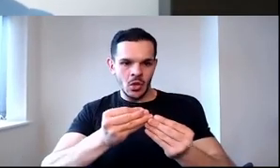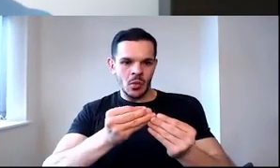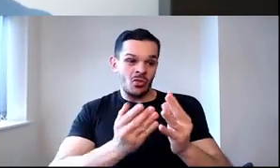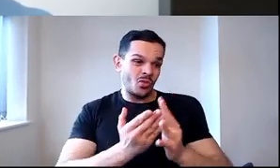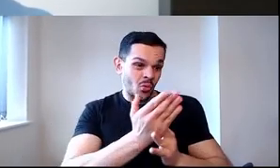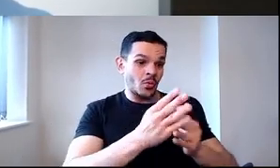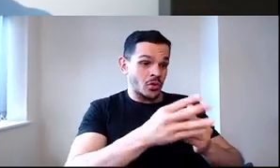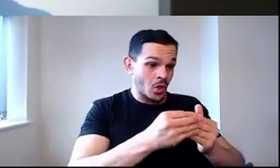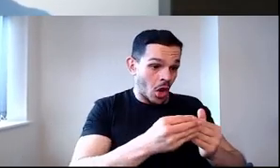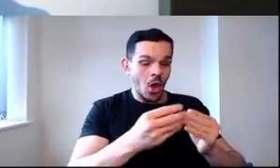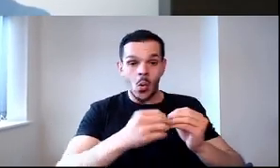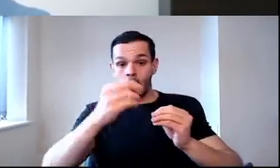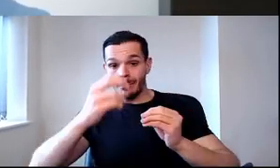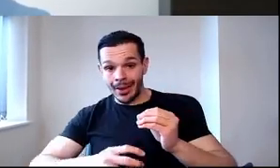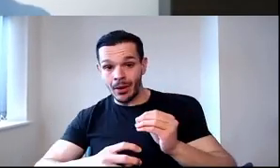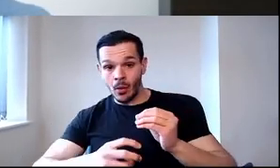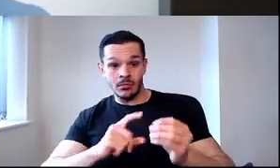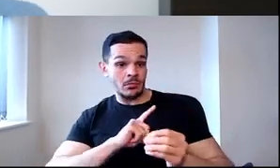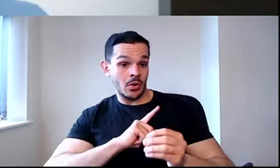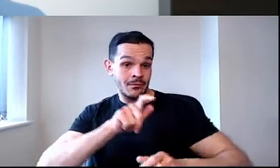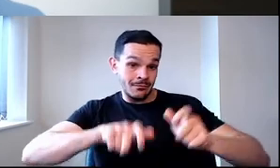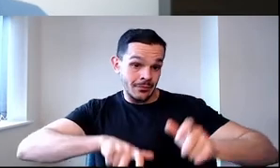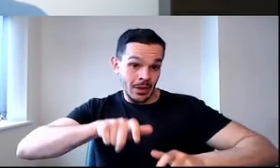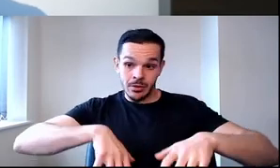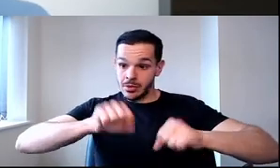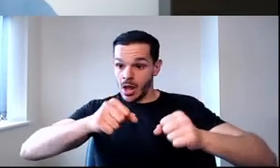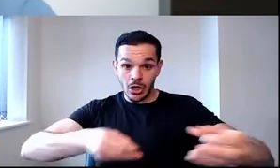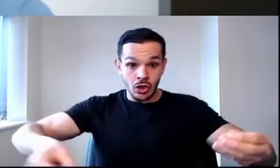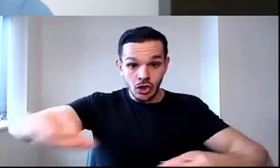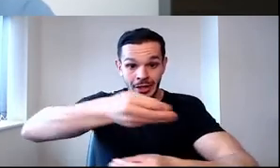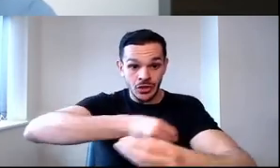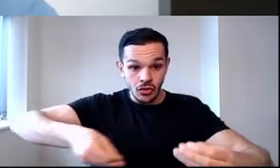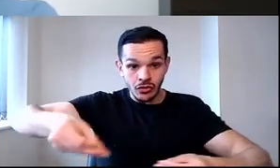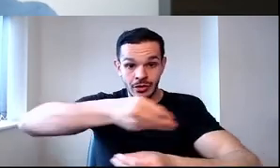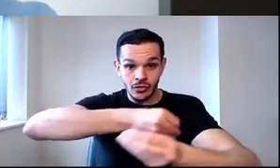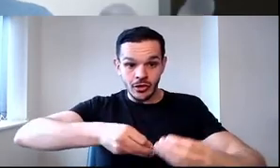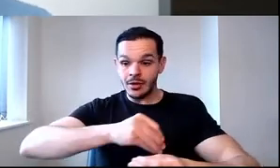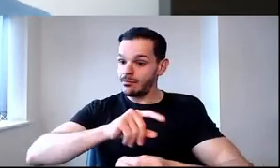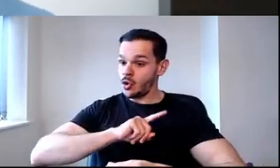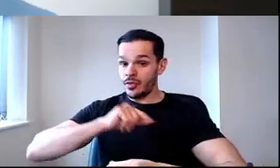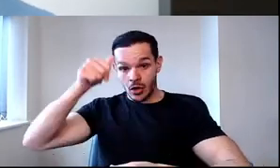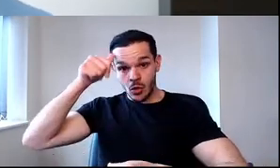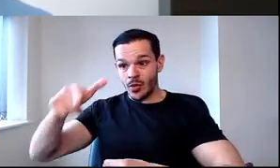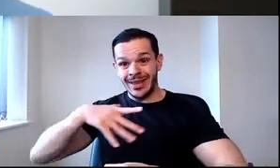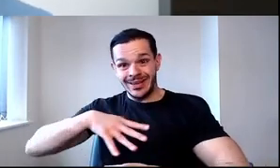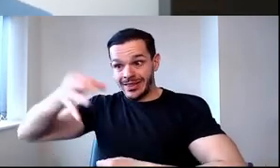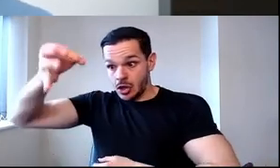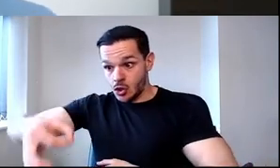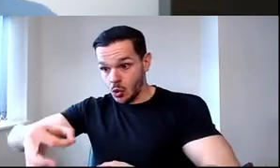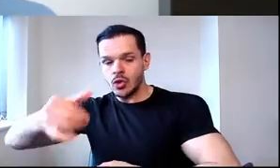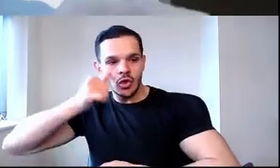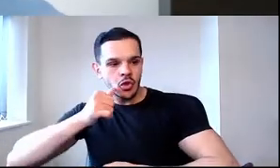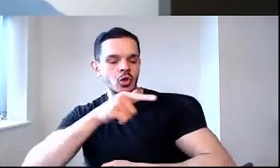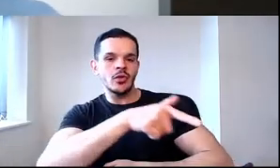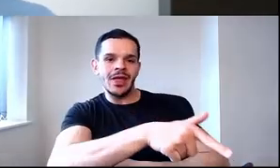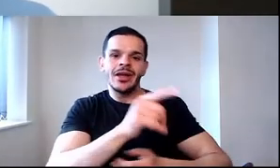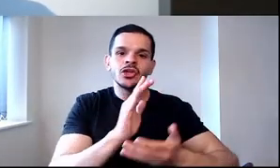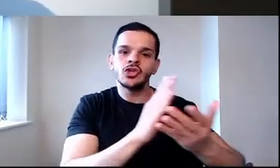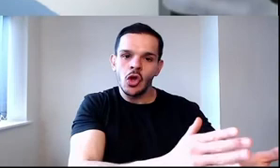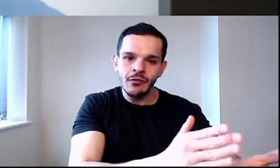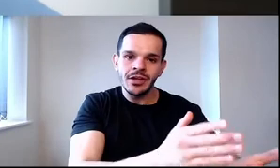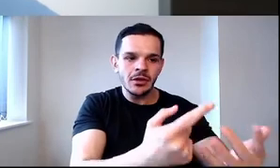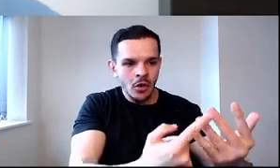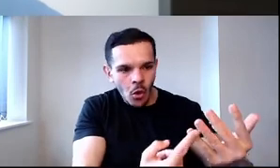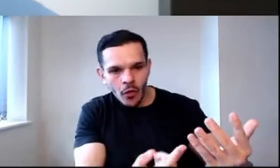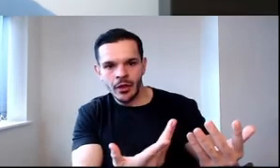Bitcoin value of that token, because people start exchanging, because they need that token to use on that platform to gain